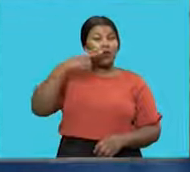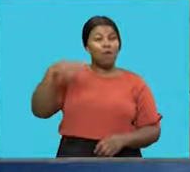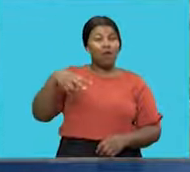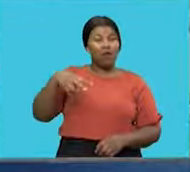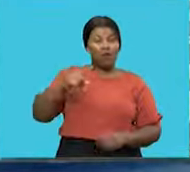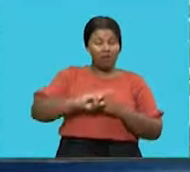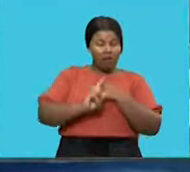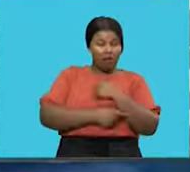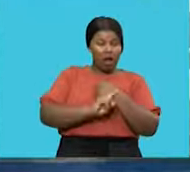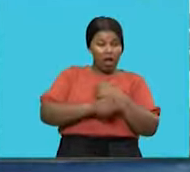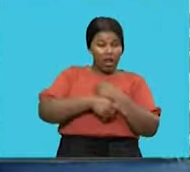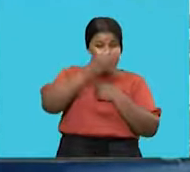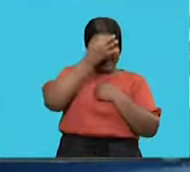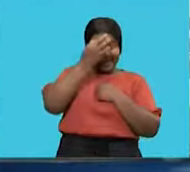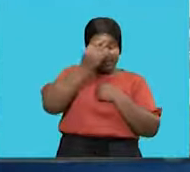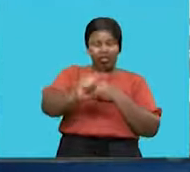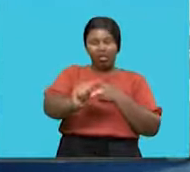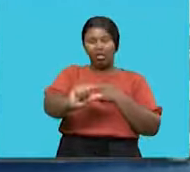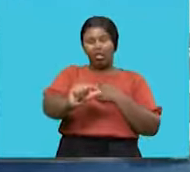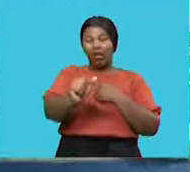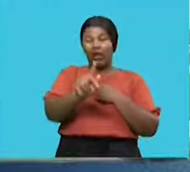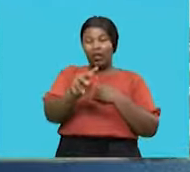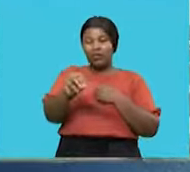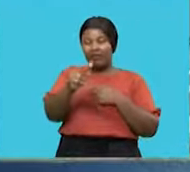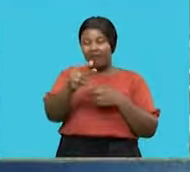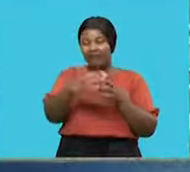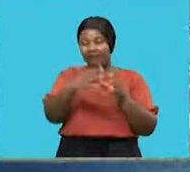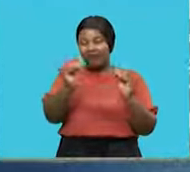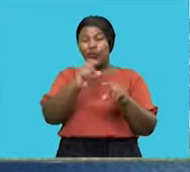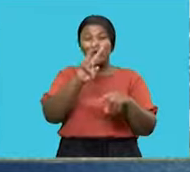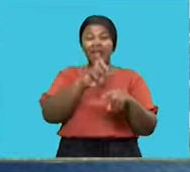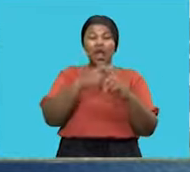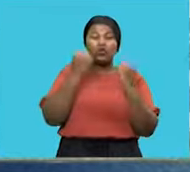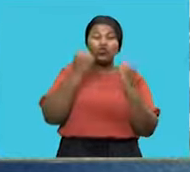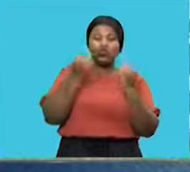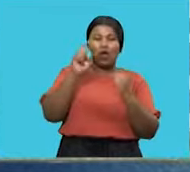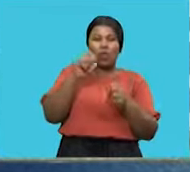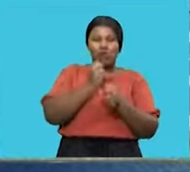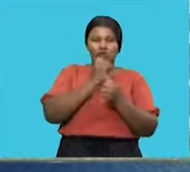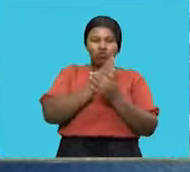hard to get. So it didn't go to be a strength too strong for good to manage.